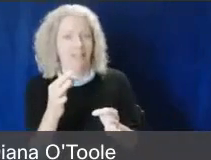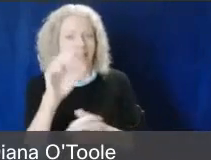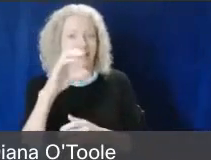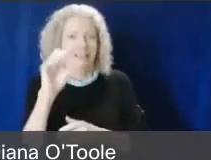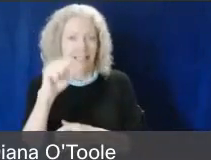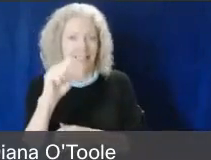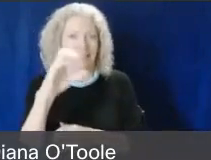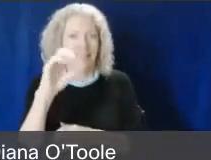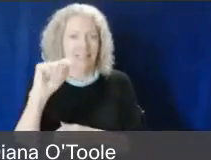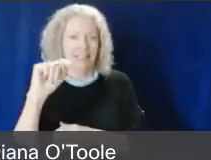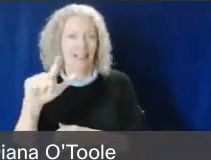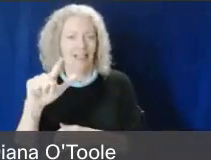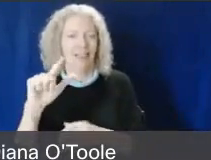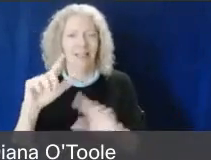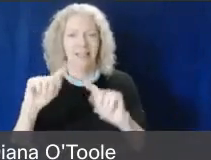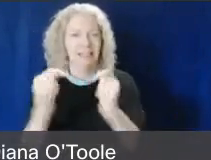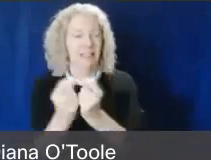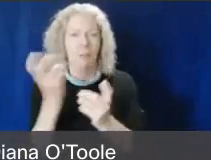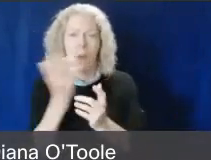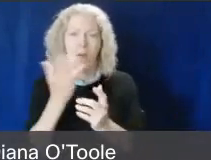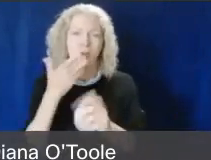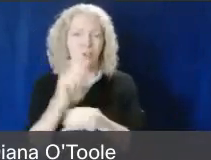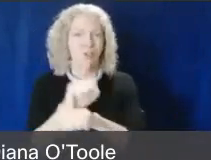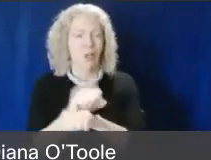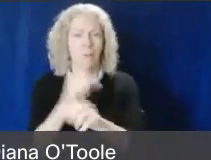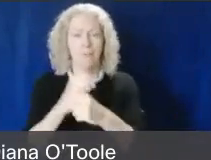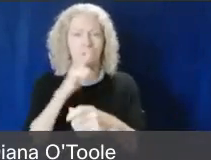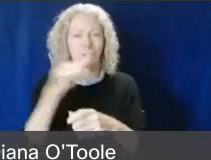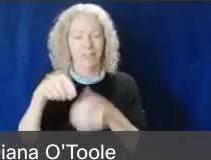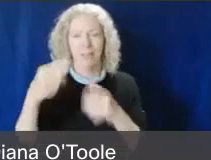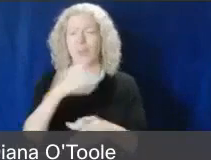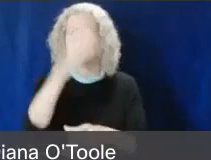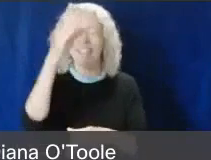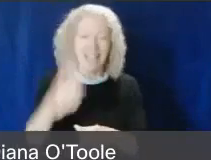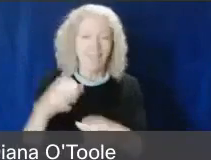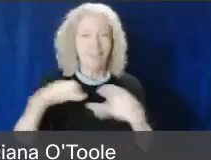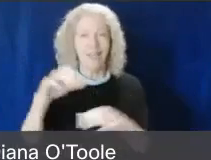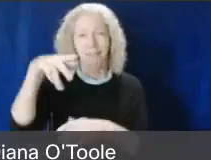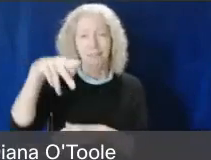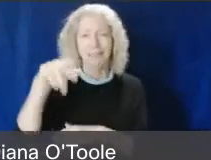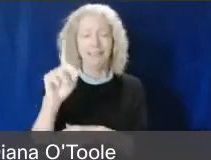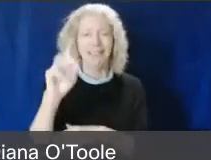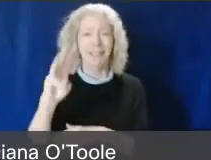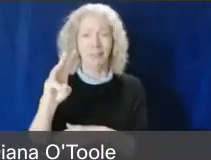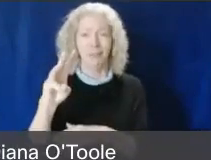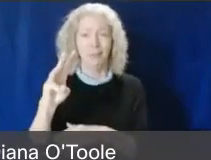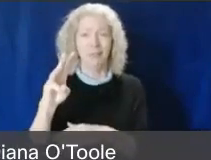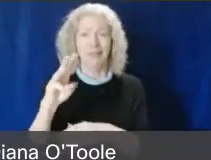work making it all happen. We've never had to do PDW virtually, and they stepped up and figured it out.